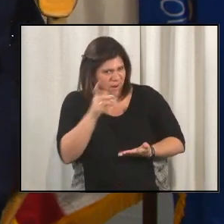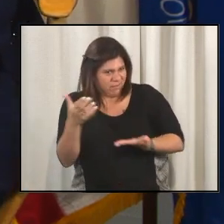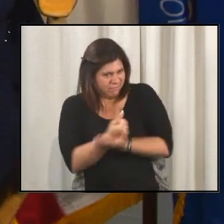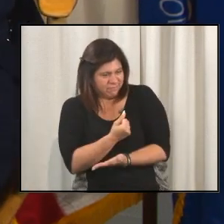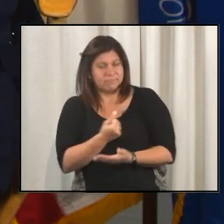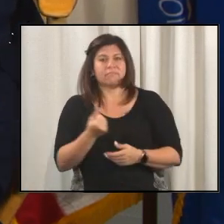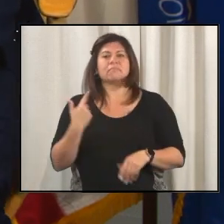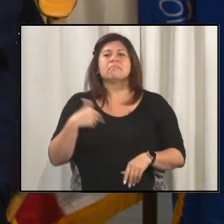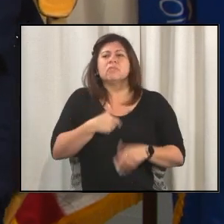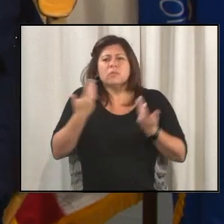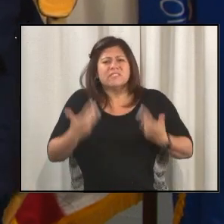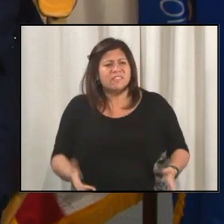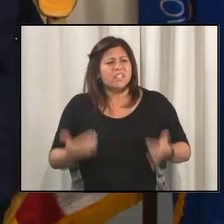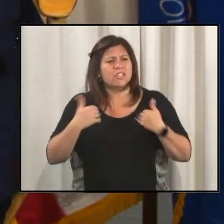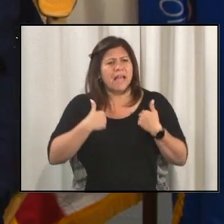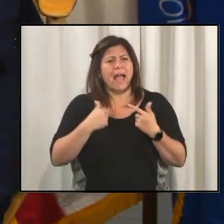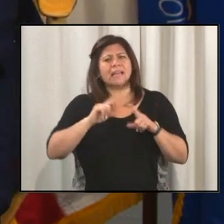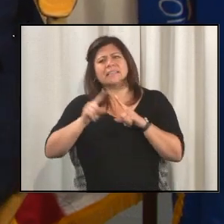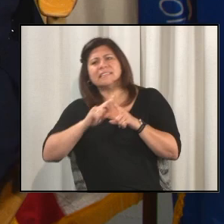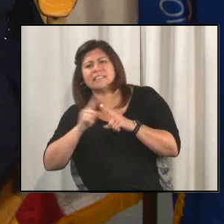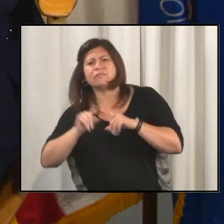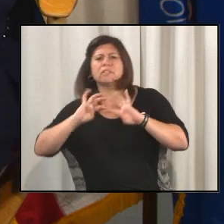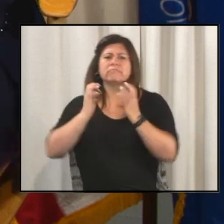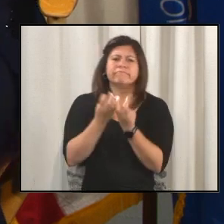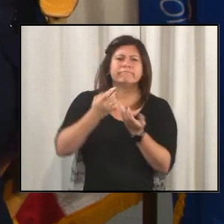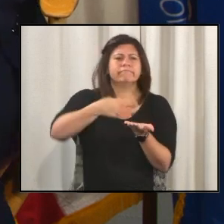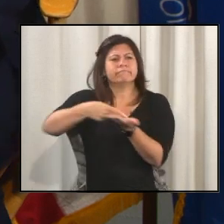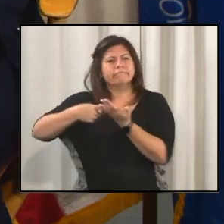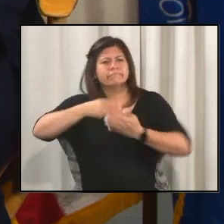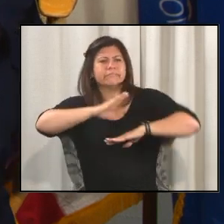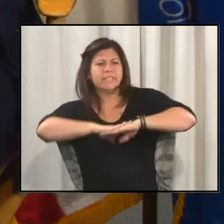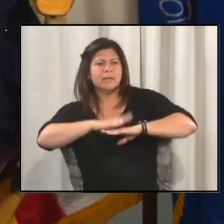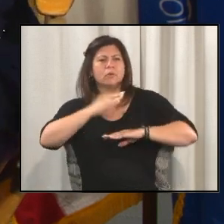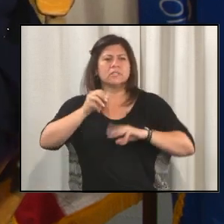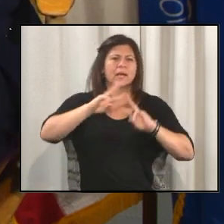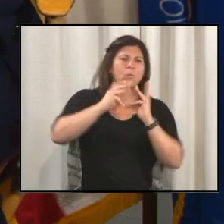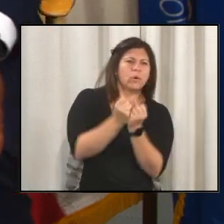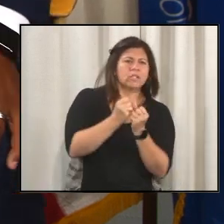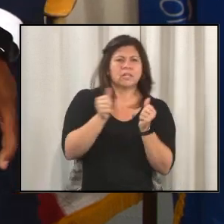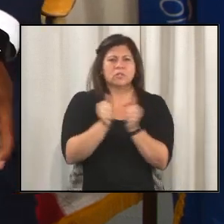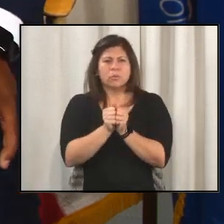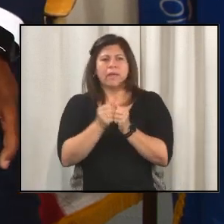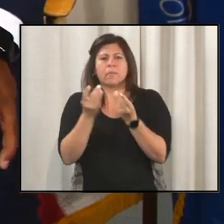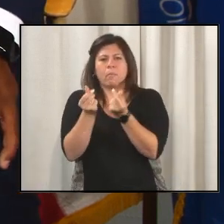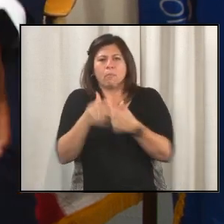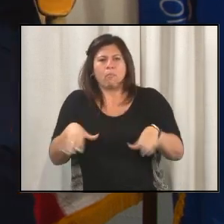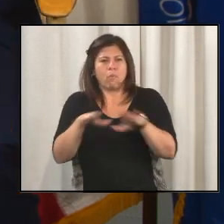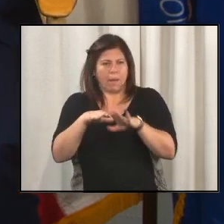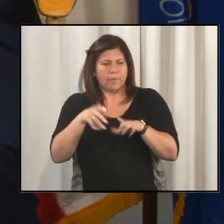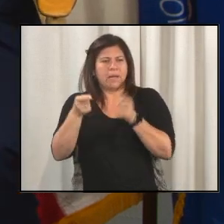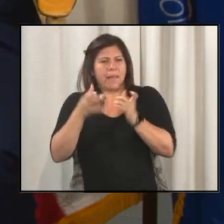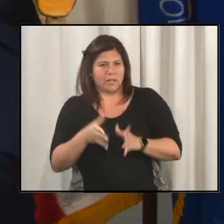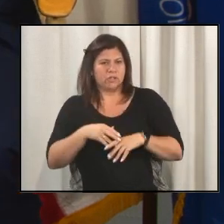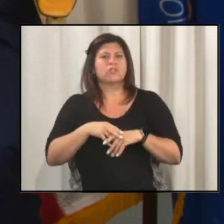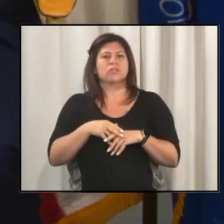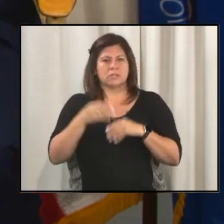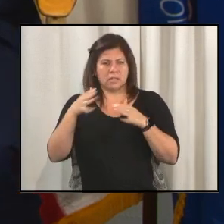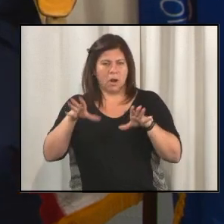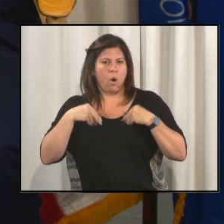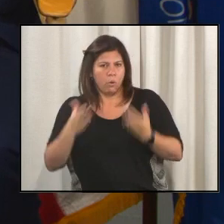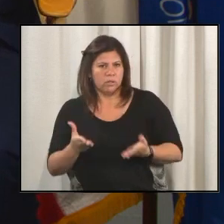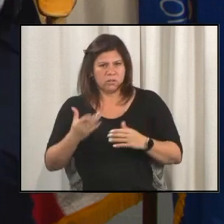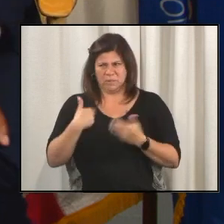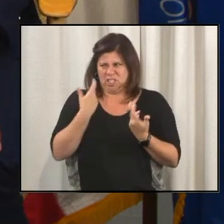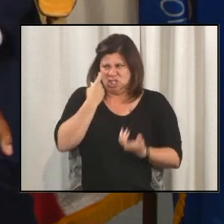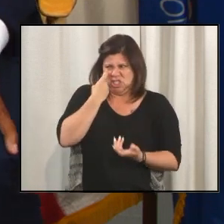a number of roundtables and workshops with property owners. And we just had one, maybe a week